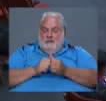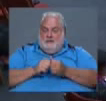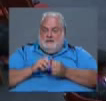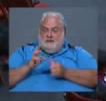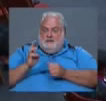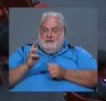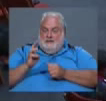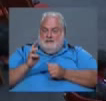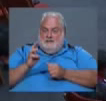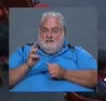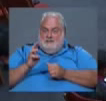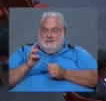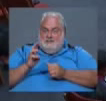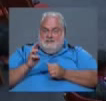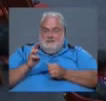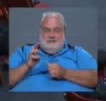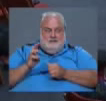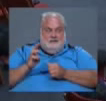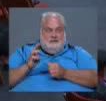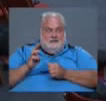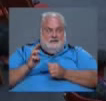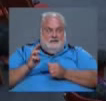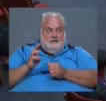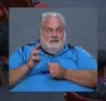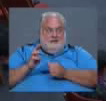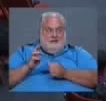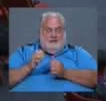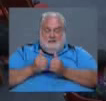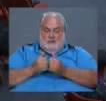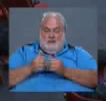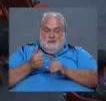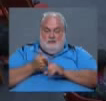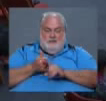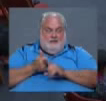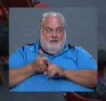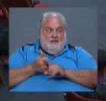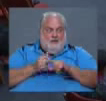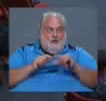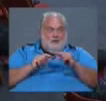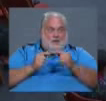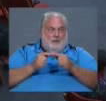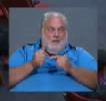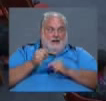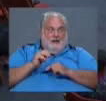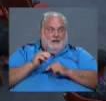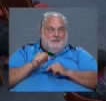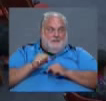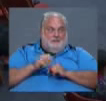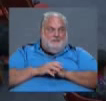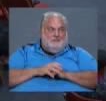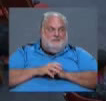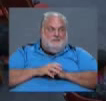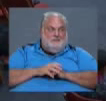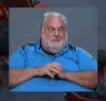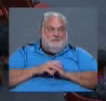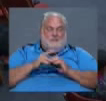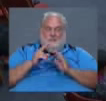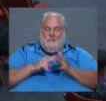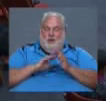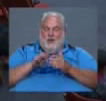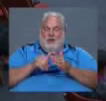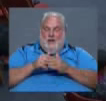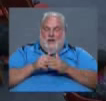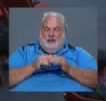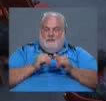6, which will be separate unto itself in the grouped items. So we'll just read them all